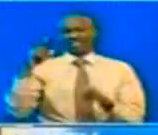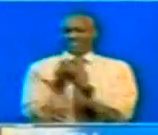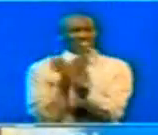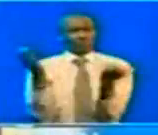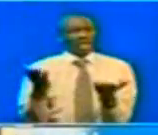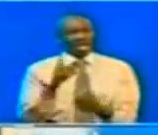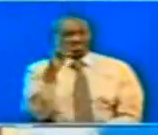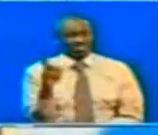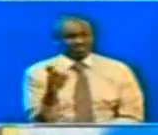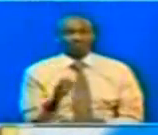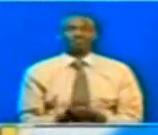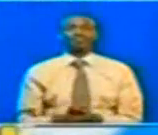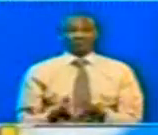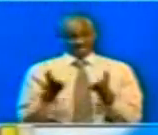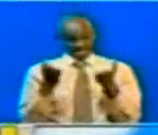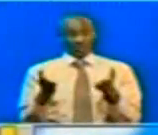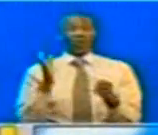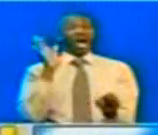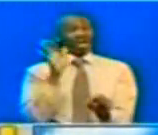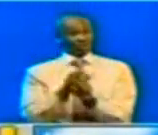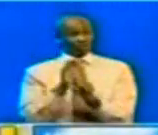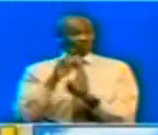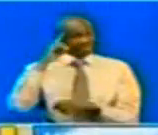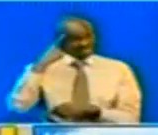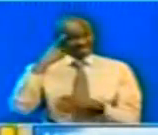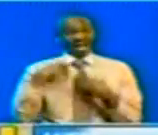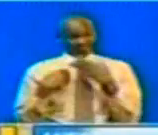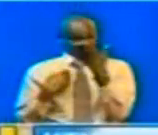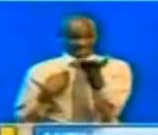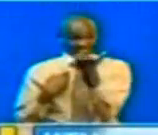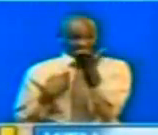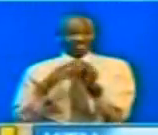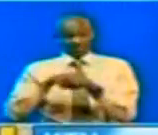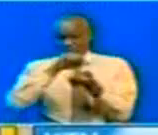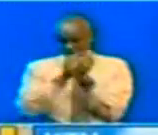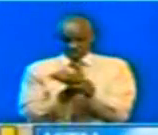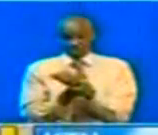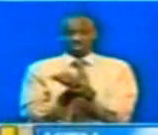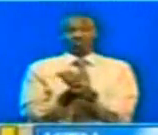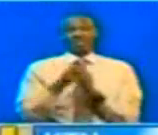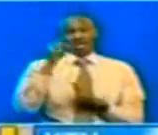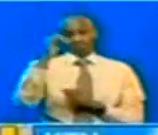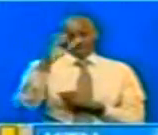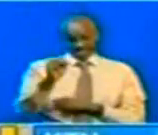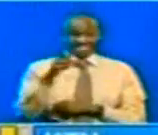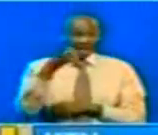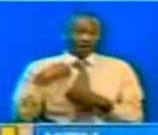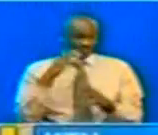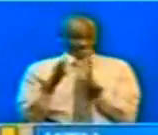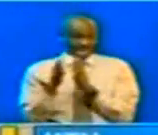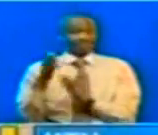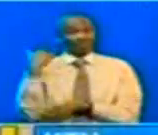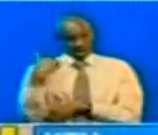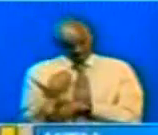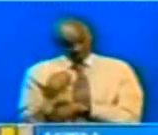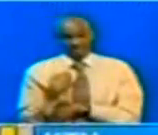80s? A lot of thinking has gone to the restructuring of the NYS. There's a new five-point plan now, which wasn't there